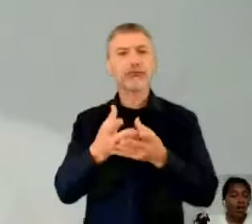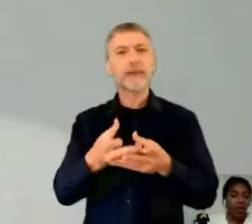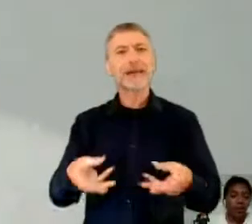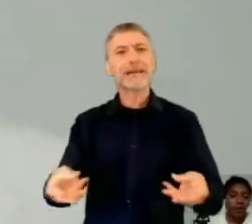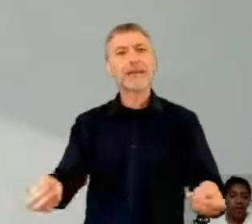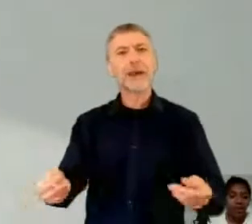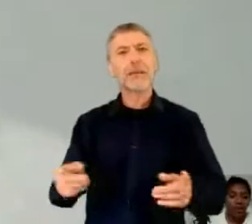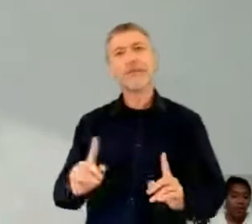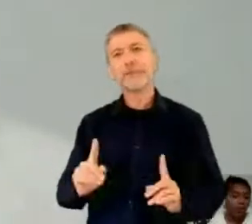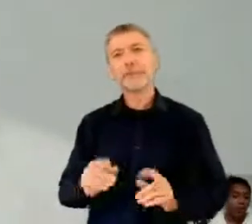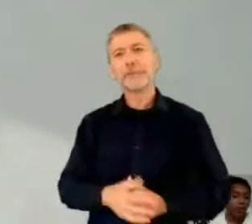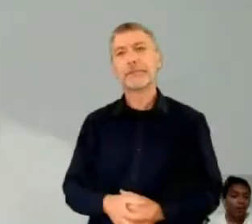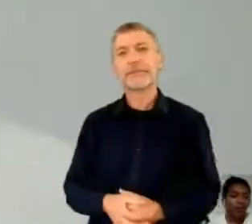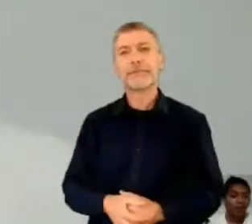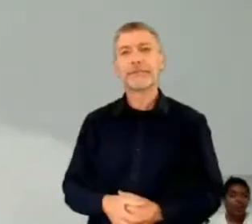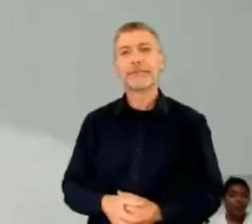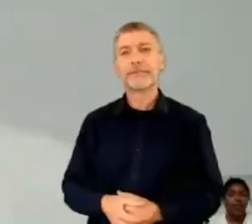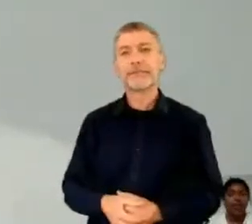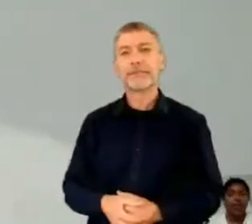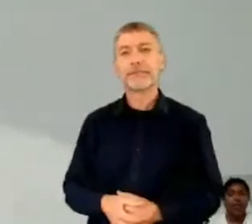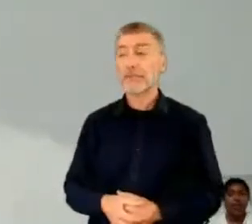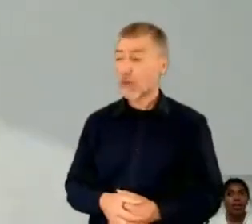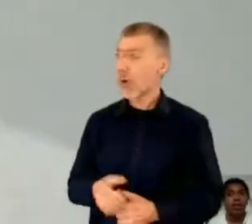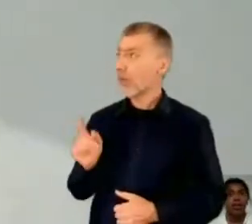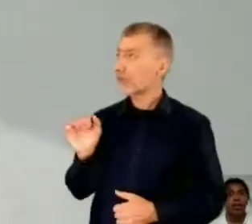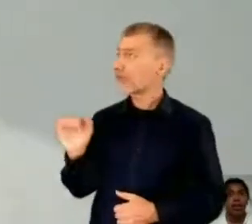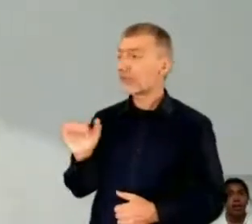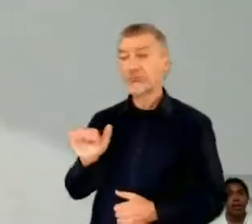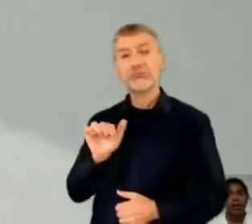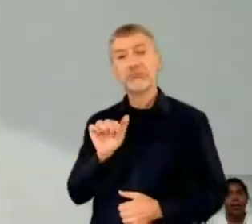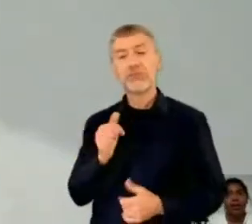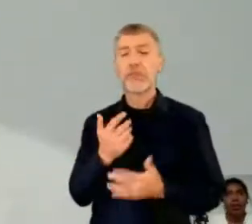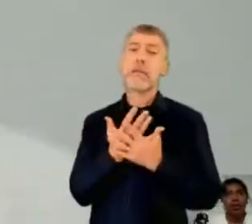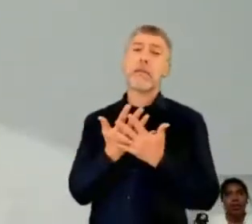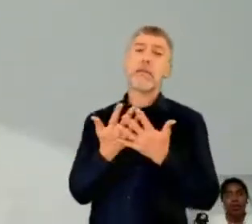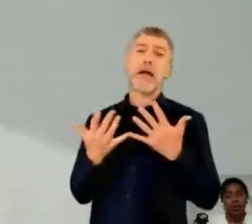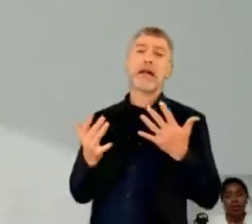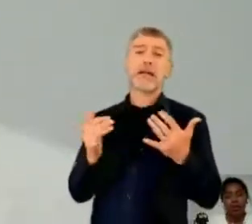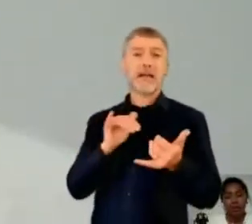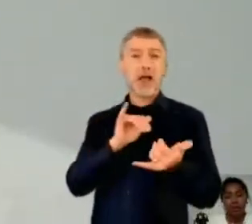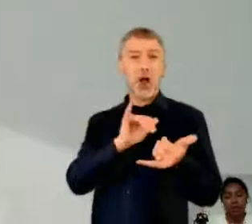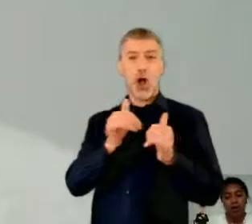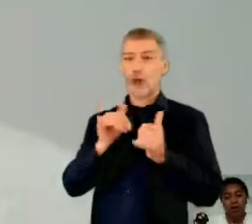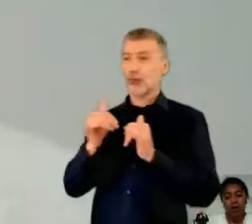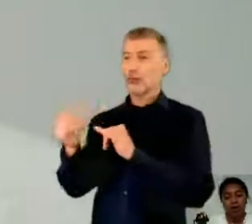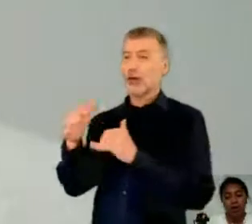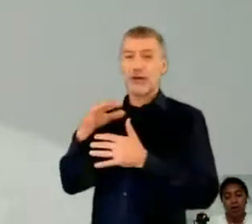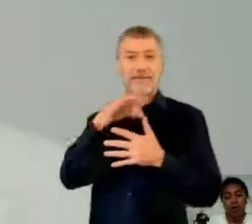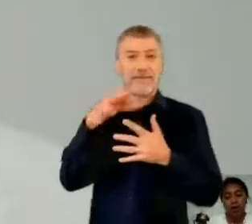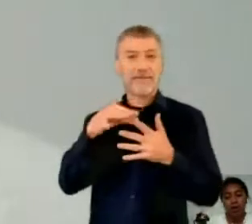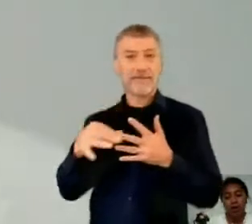There are many alternatives to plastics. I think the question comes to in terms of